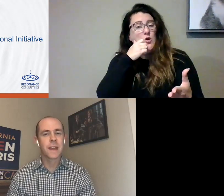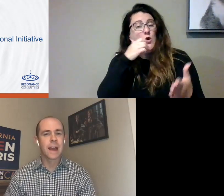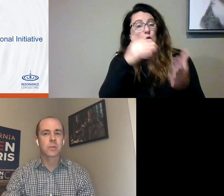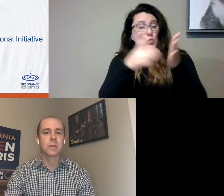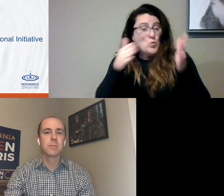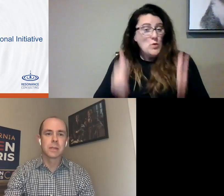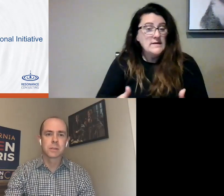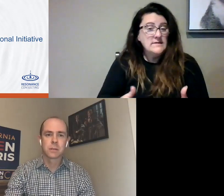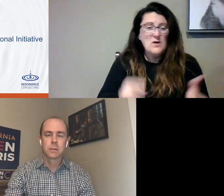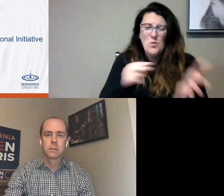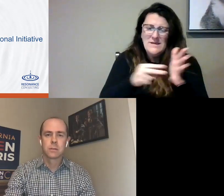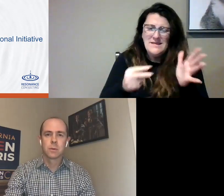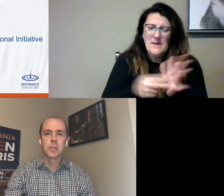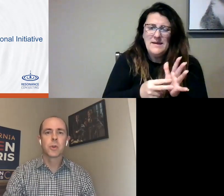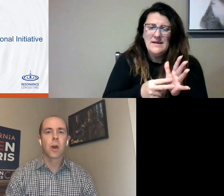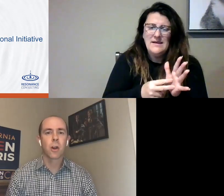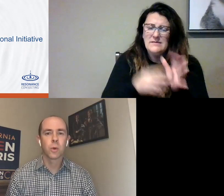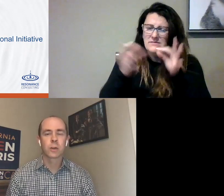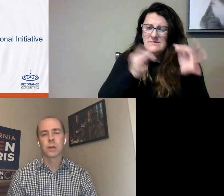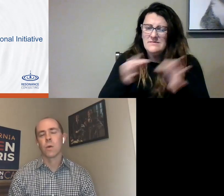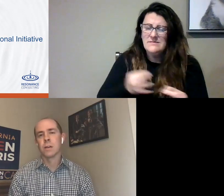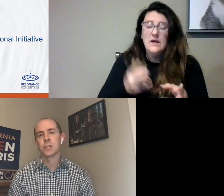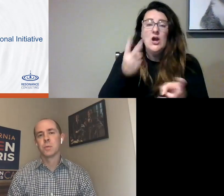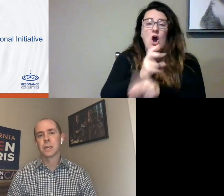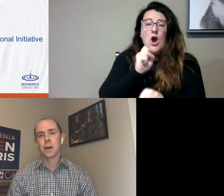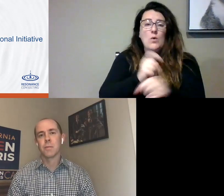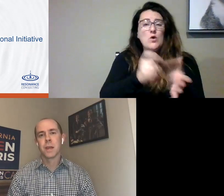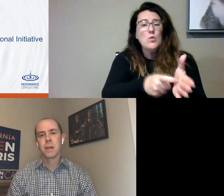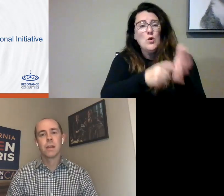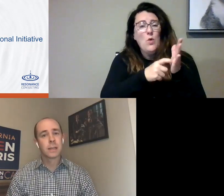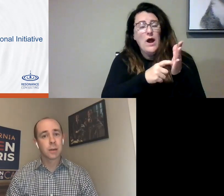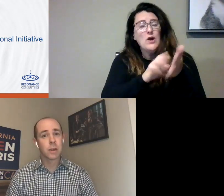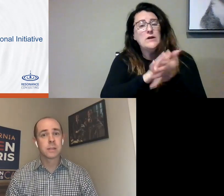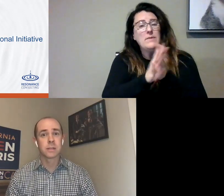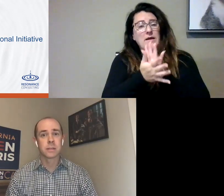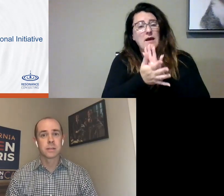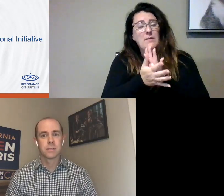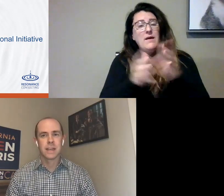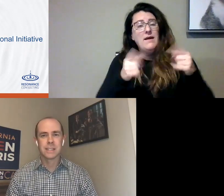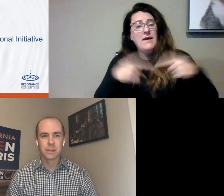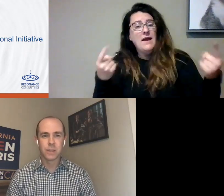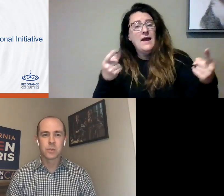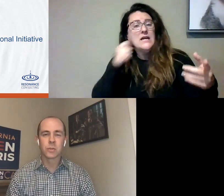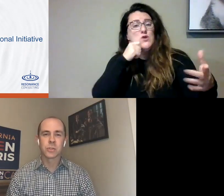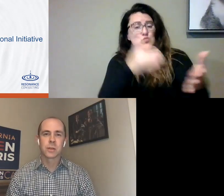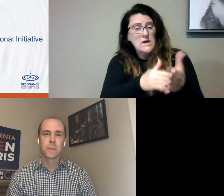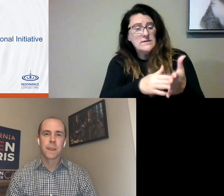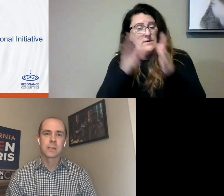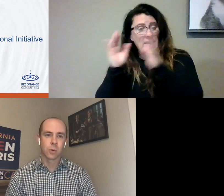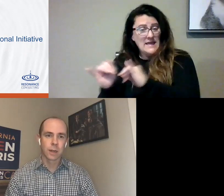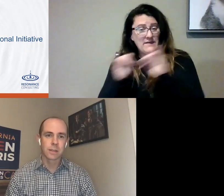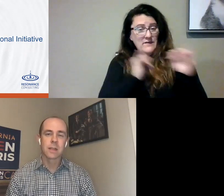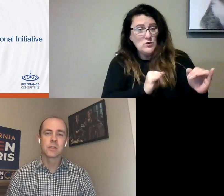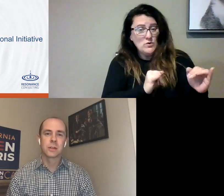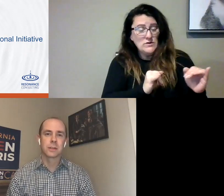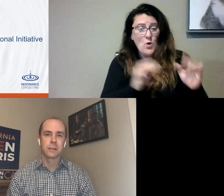understanding what that actually means? Will we do the hard work required to become anti-racist as individuals, as